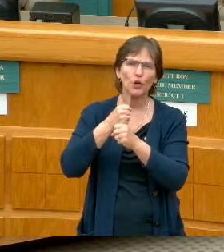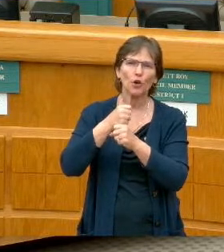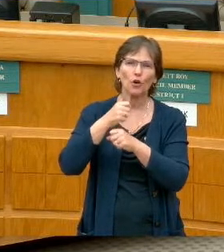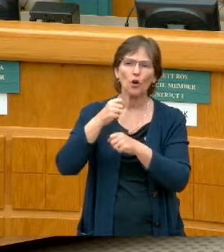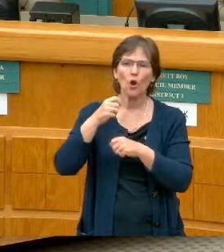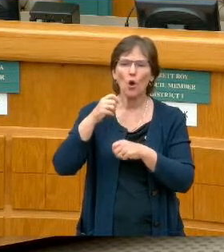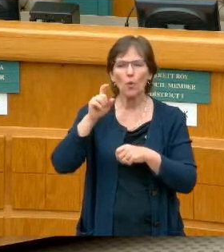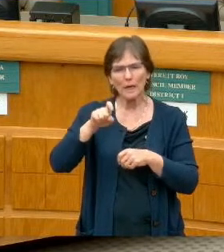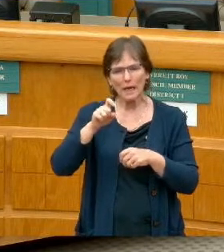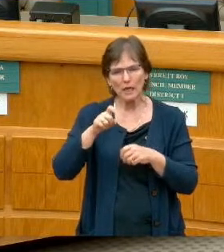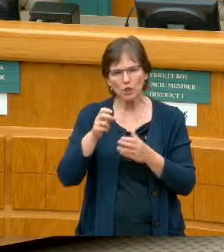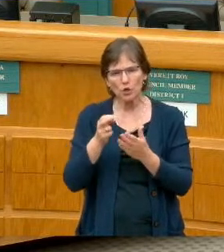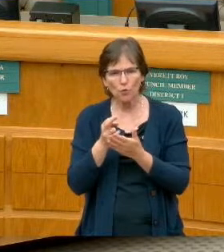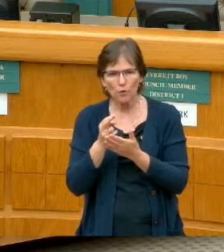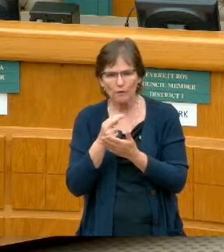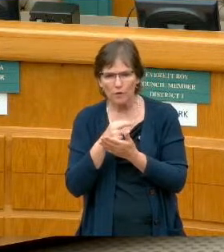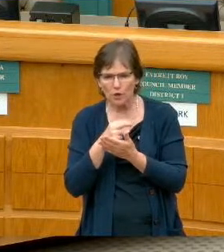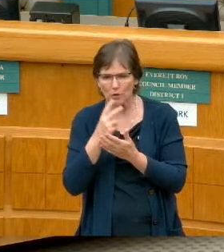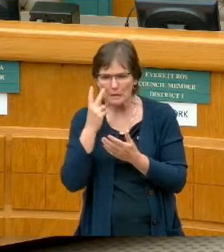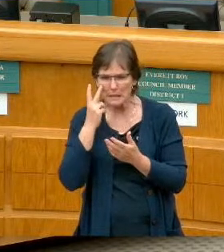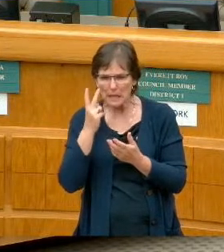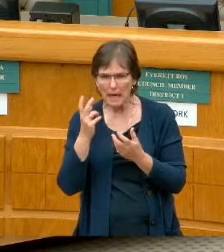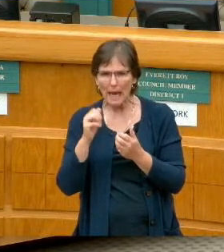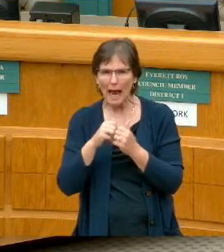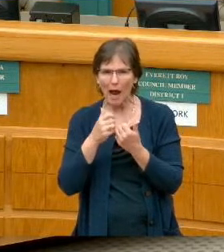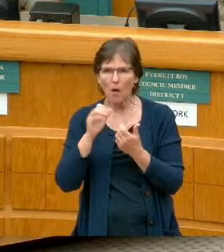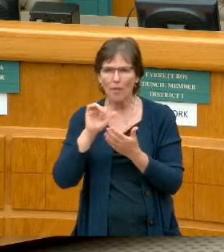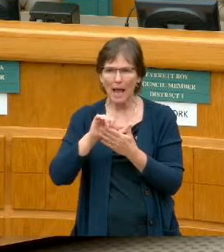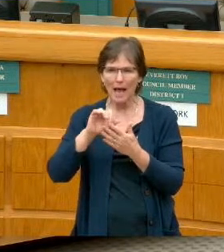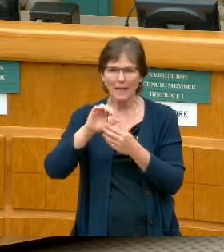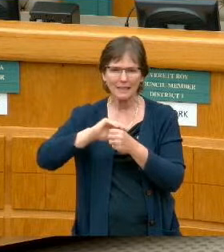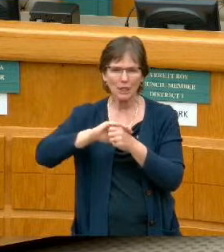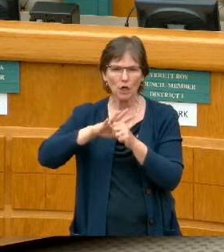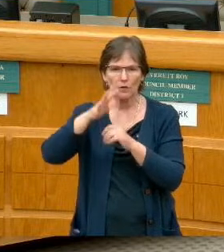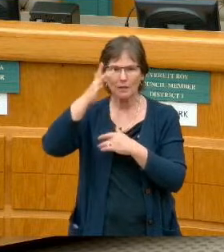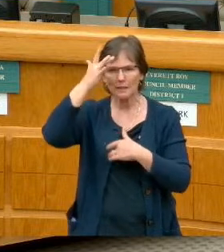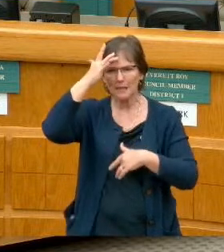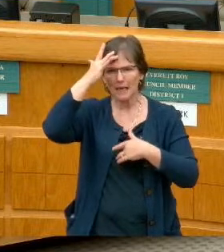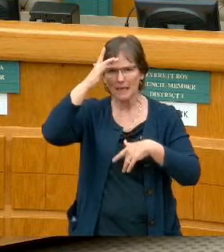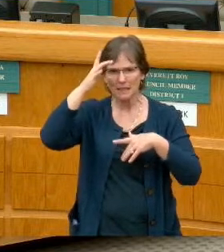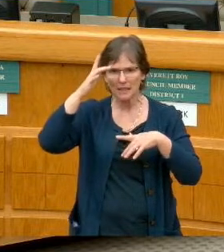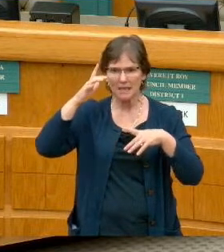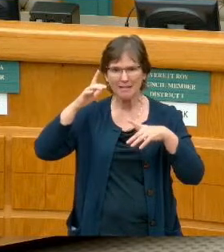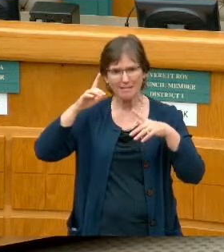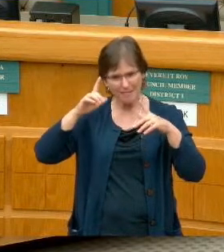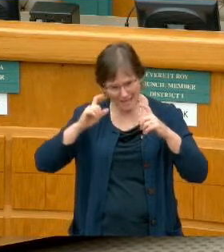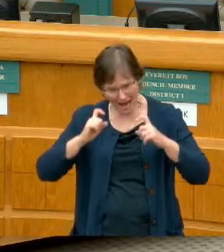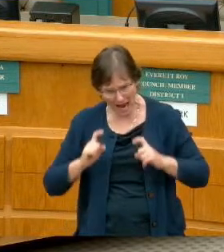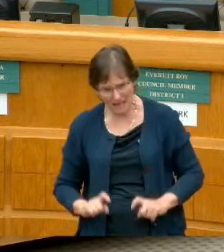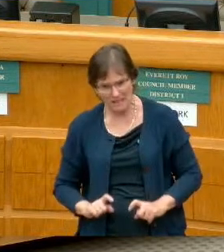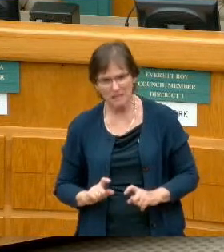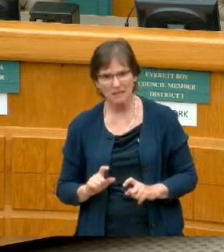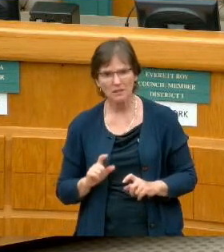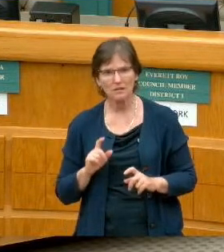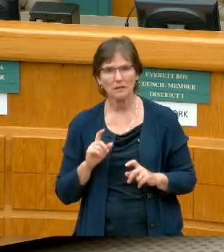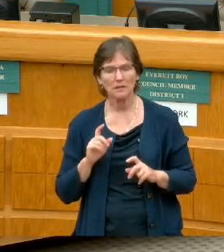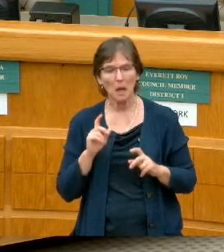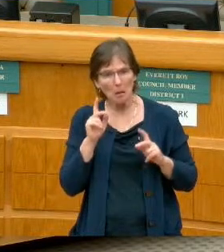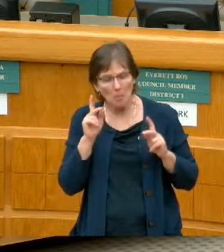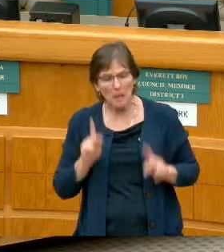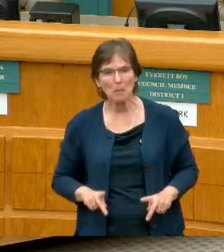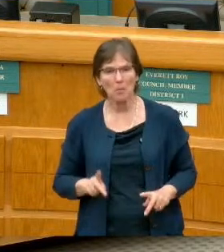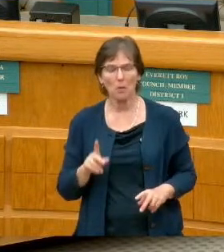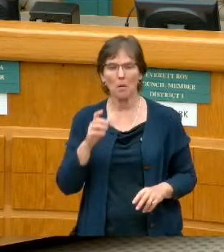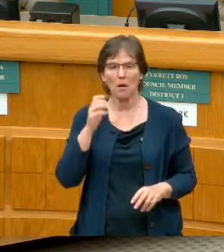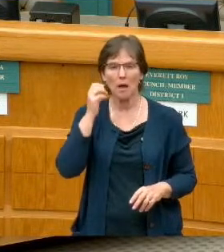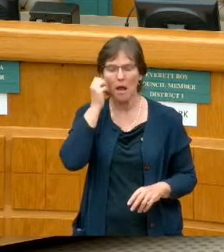this disease tests our humanity every day. It tests it because every action we do is testing